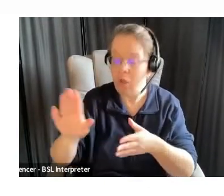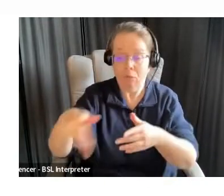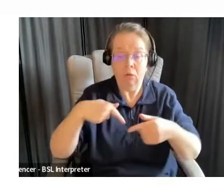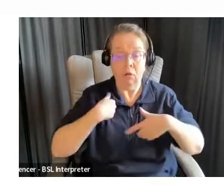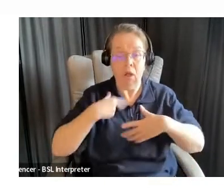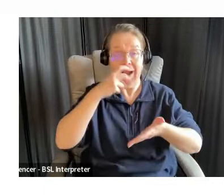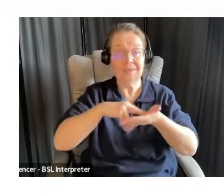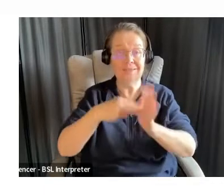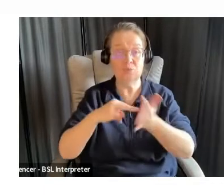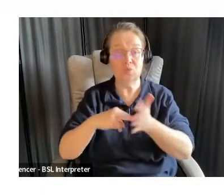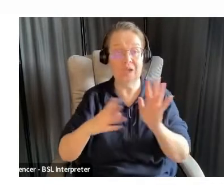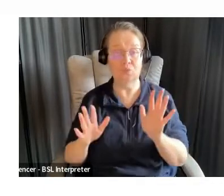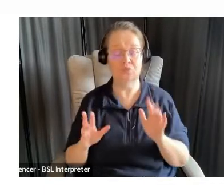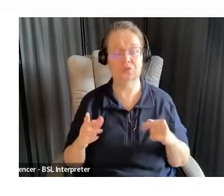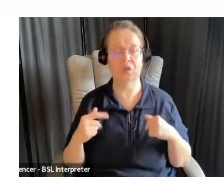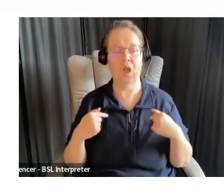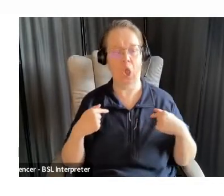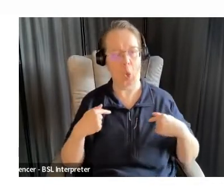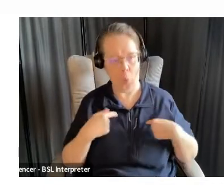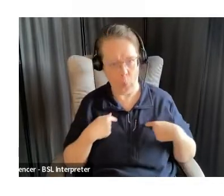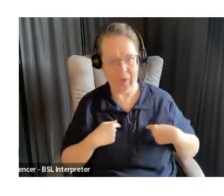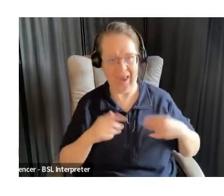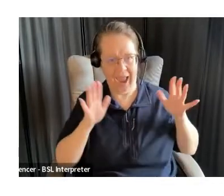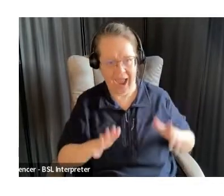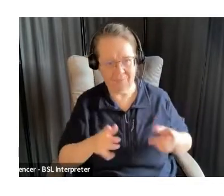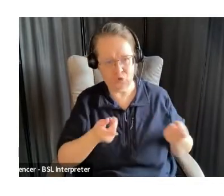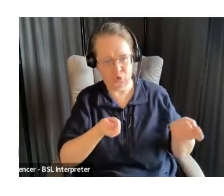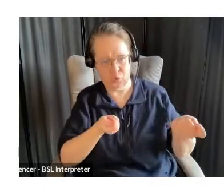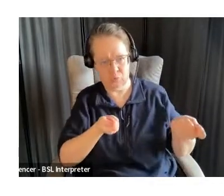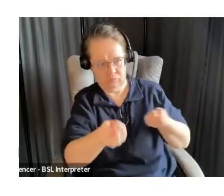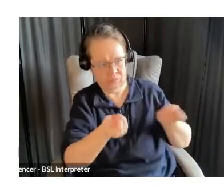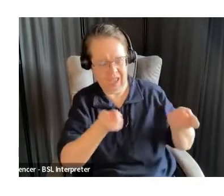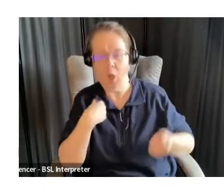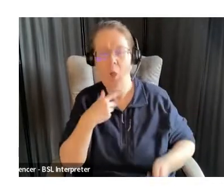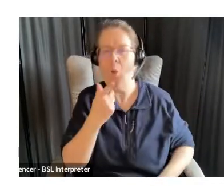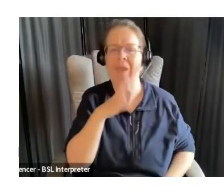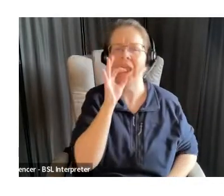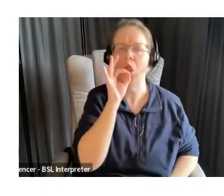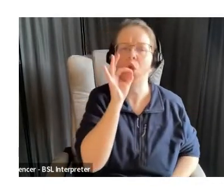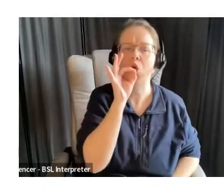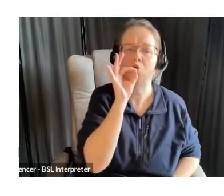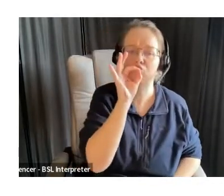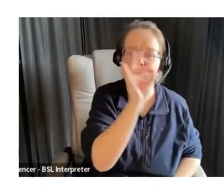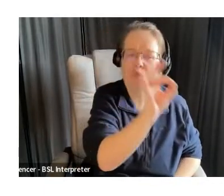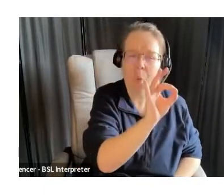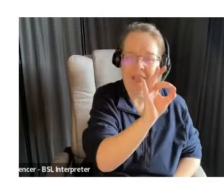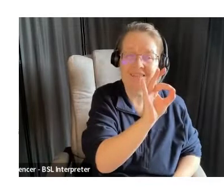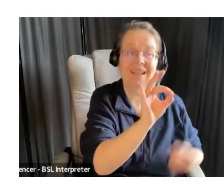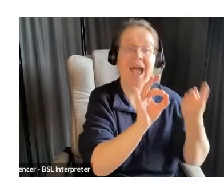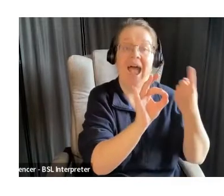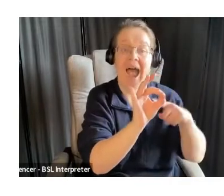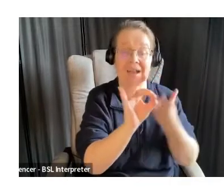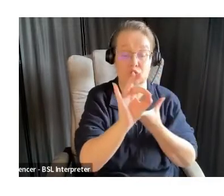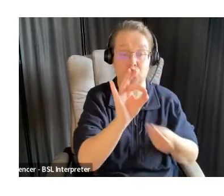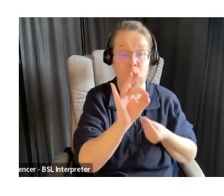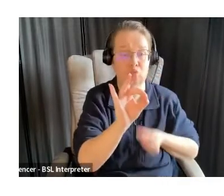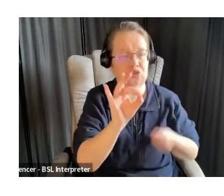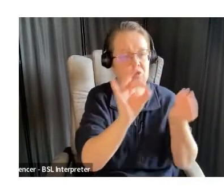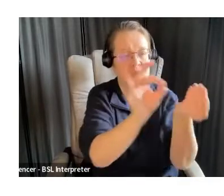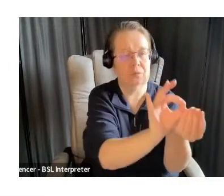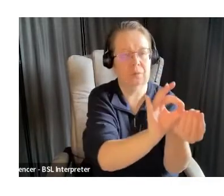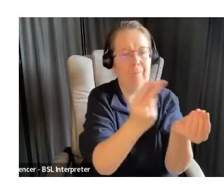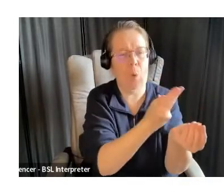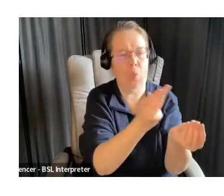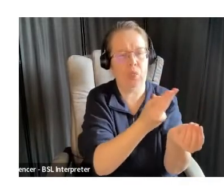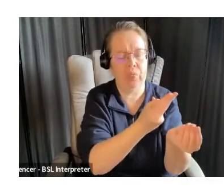are the driver and that we are not just requesting, but providing potential solutions. And